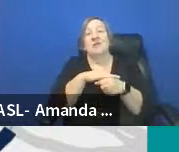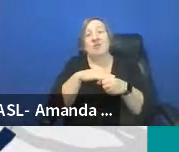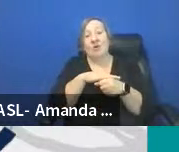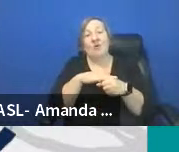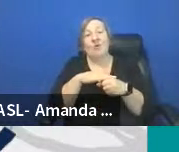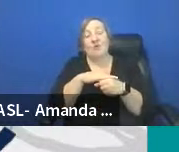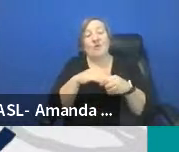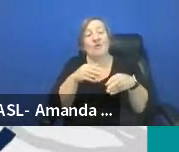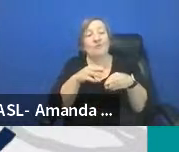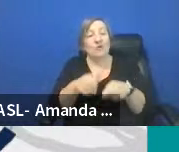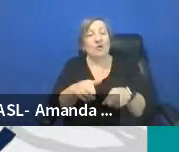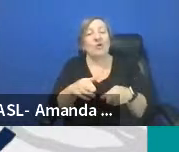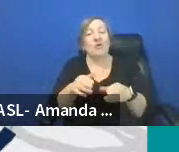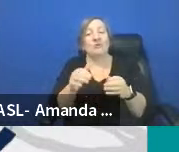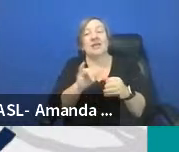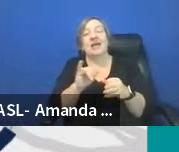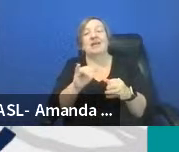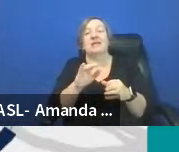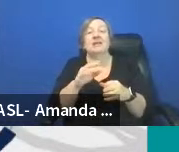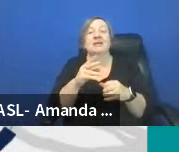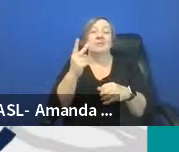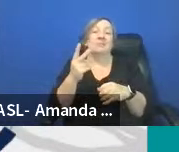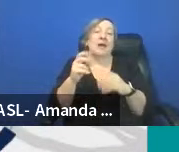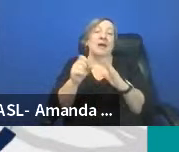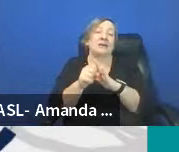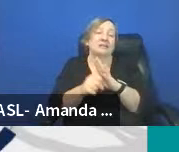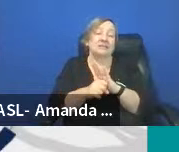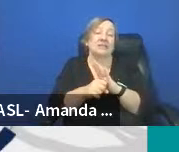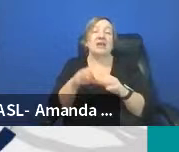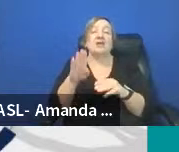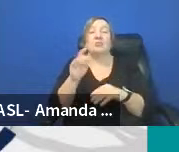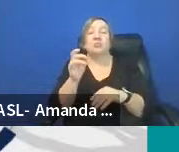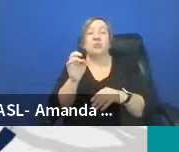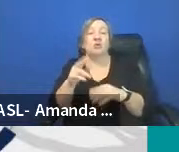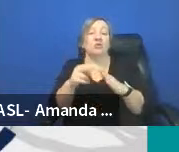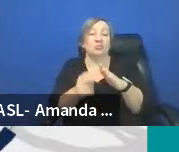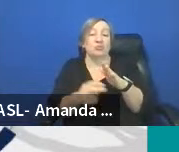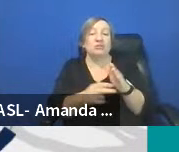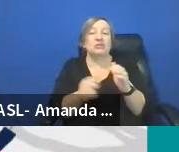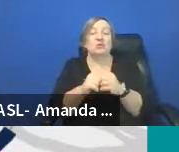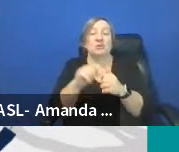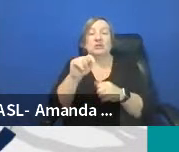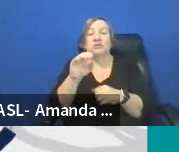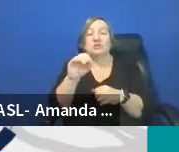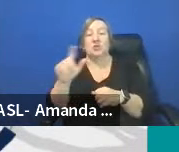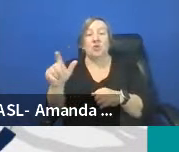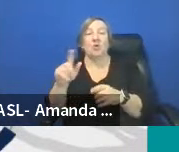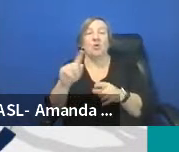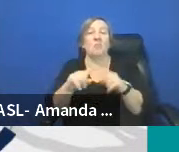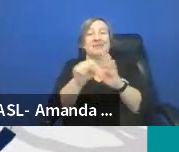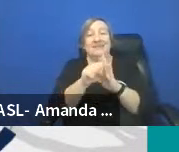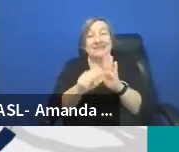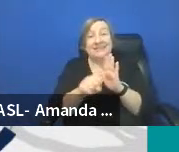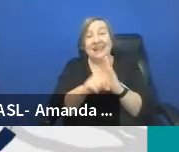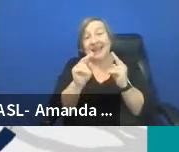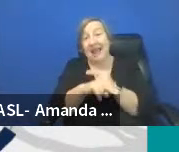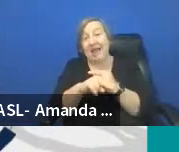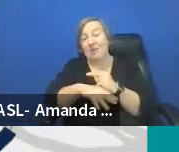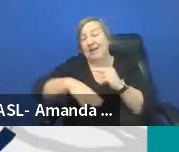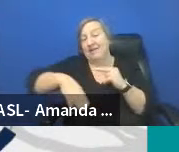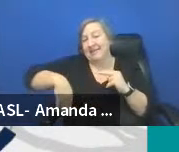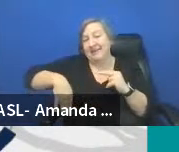that have tolls, like bi-state border bridges that have them. But the state highways do not yet have tolling in the state of